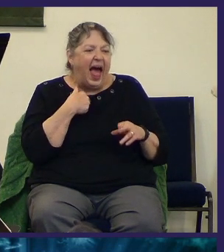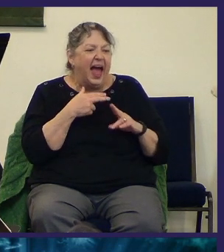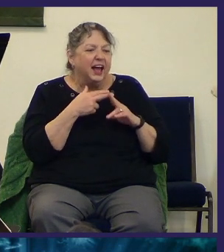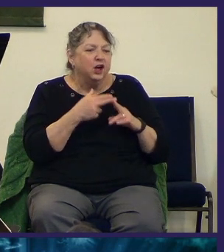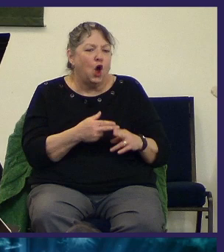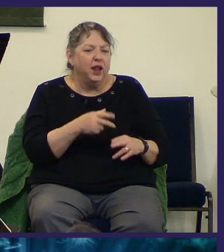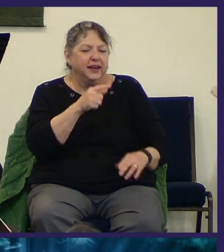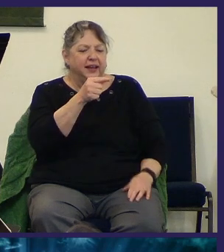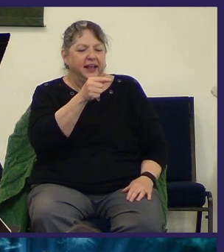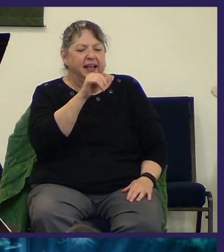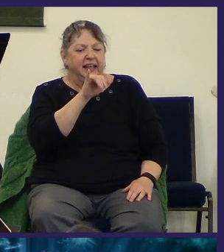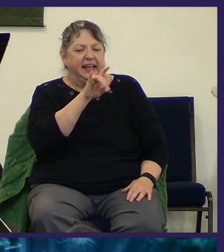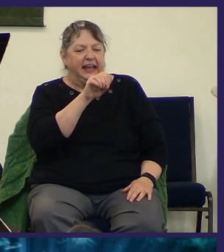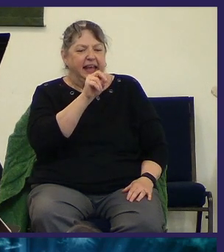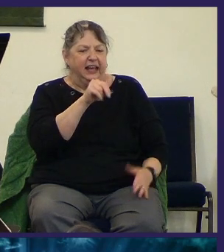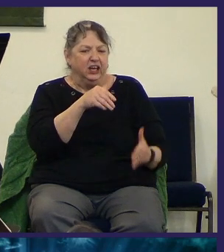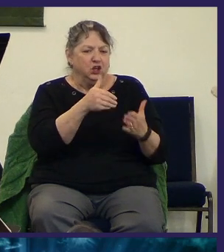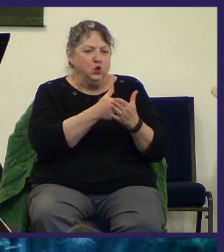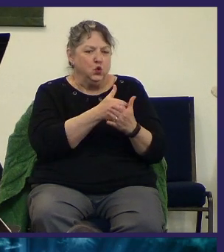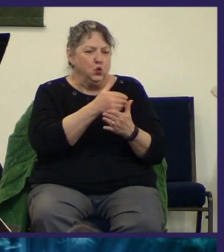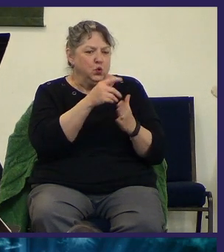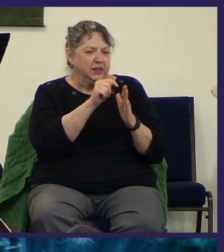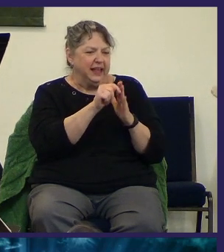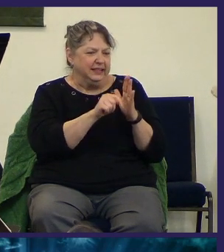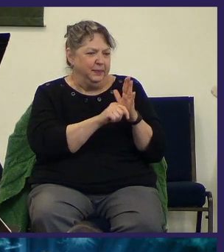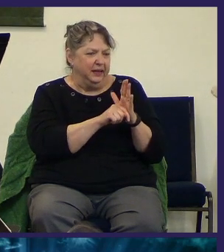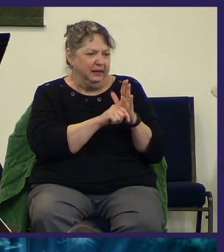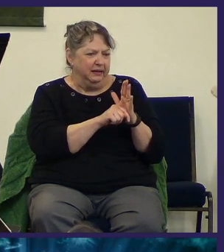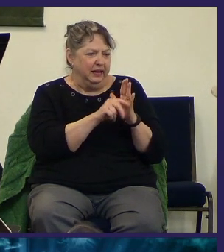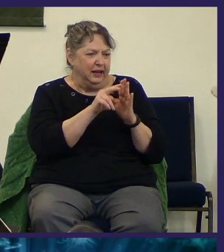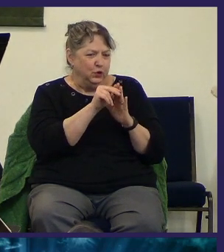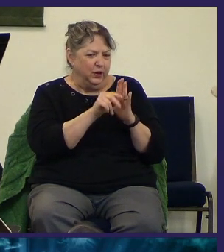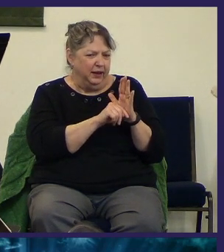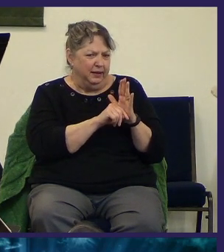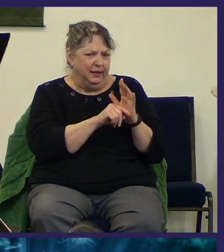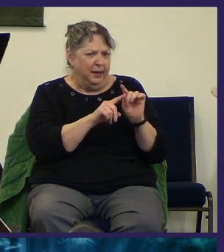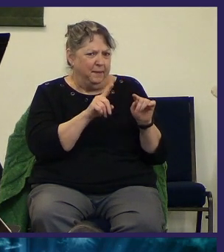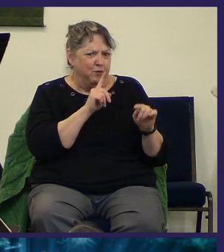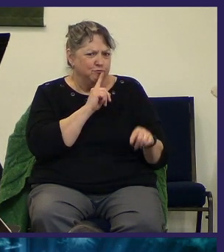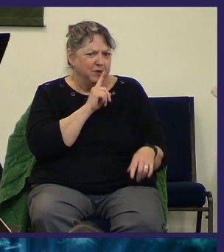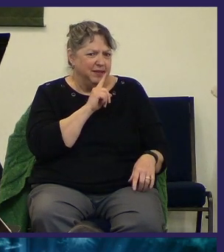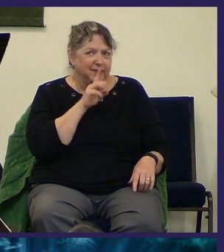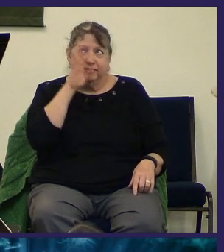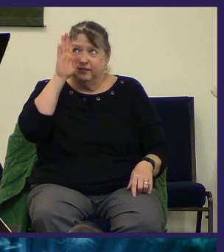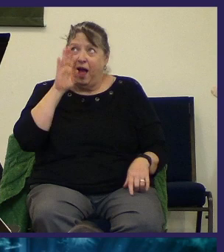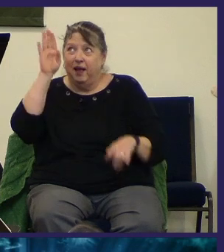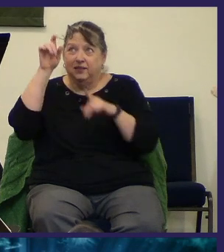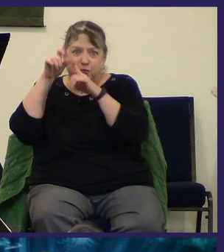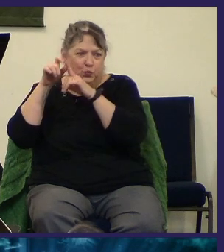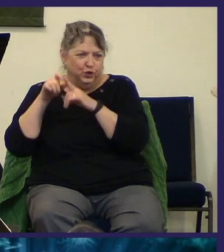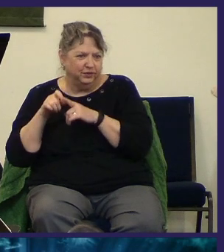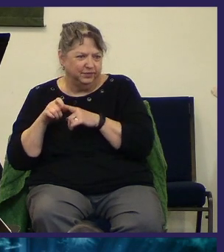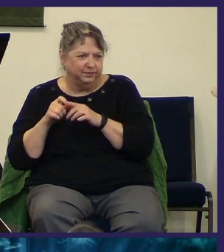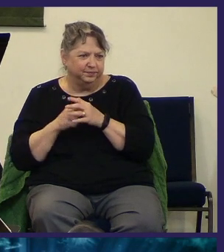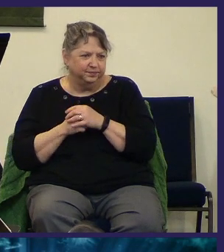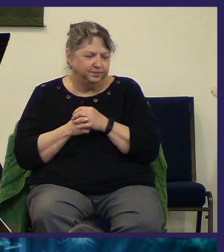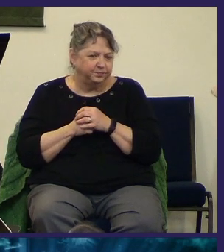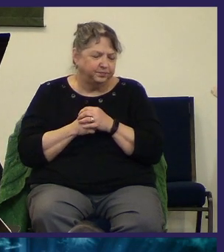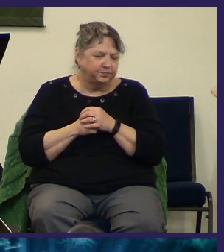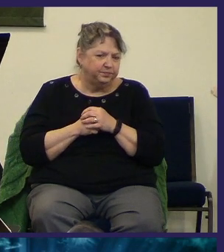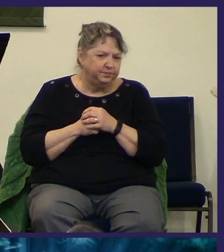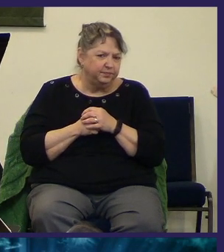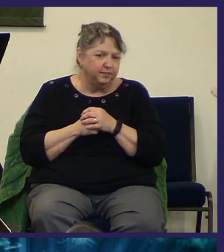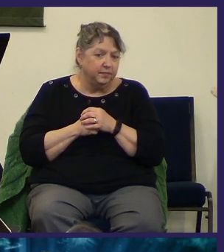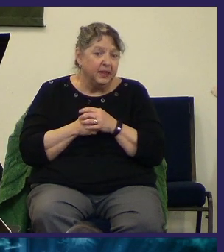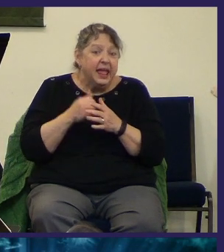it's not it's god's word it's just being handed out by the gideons large print bibles are placed in